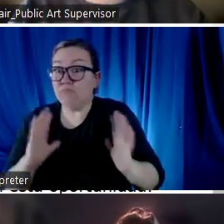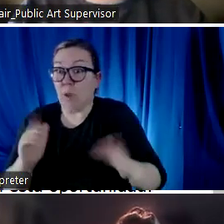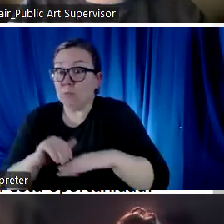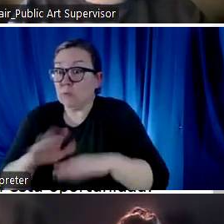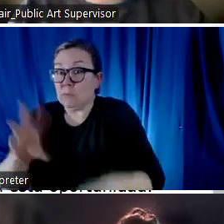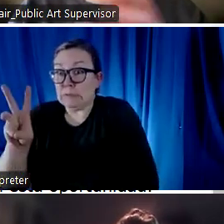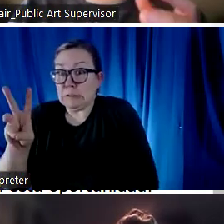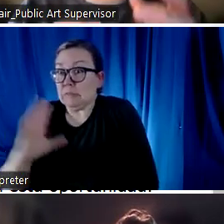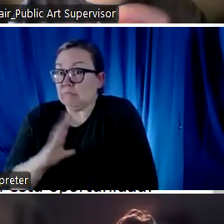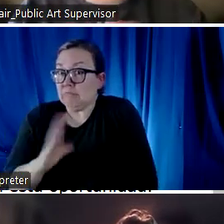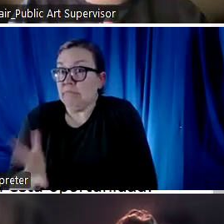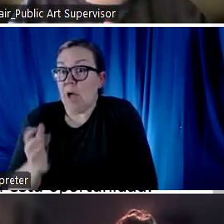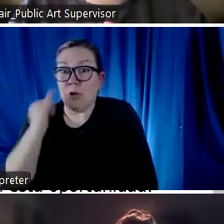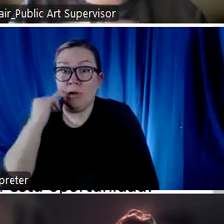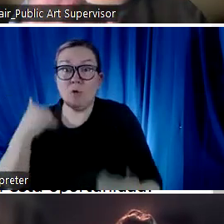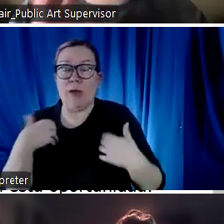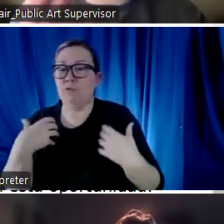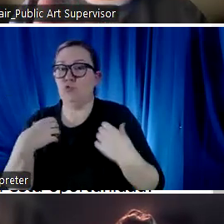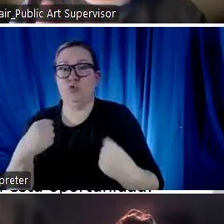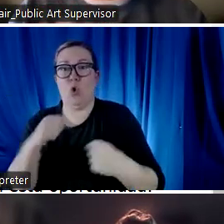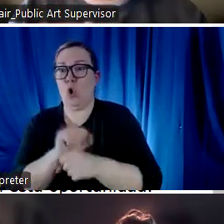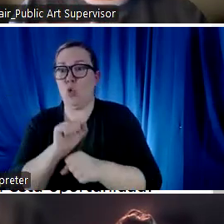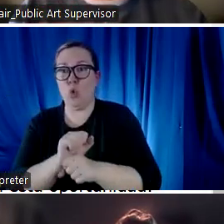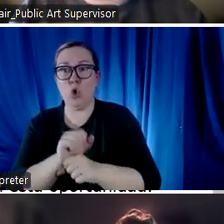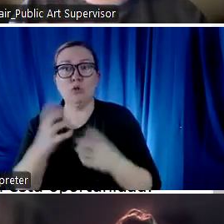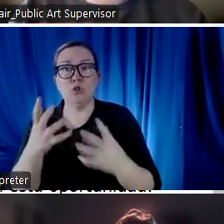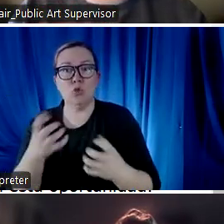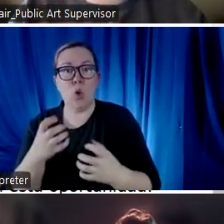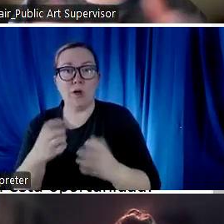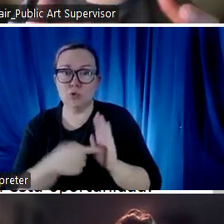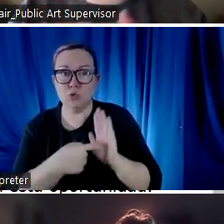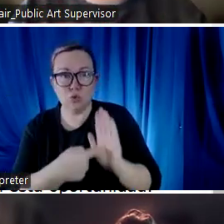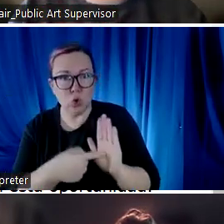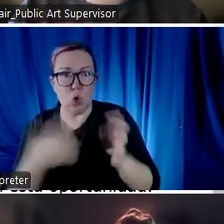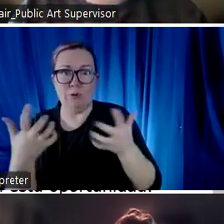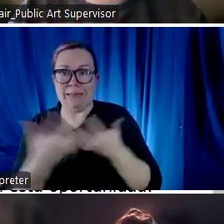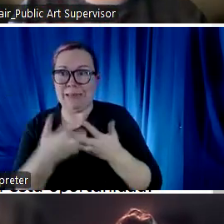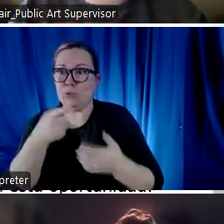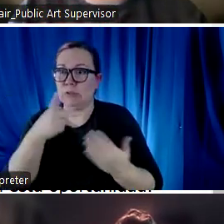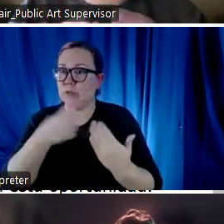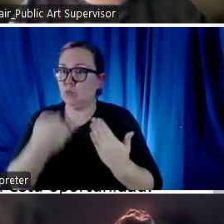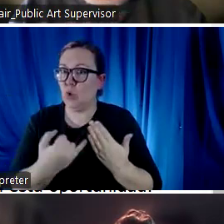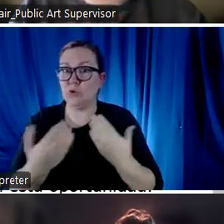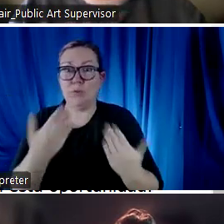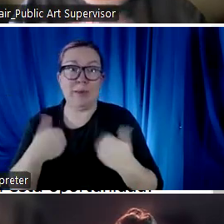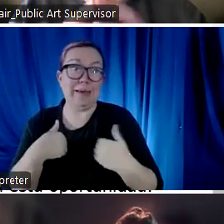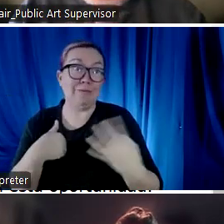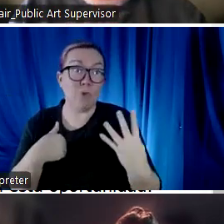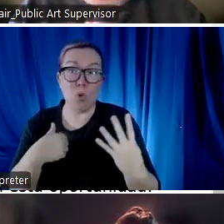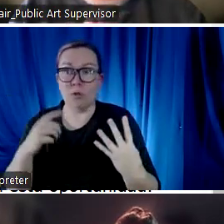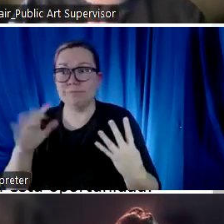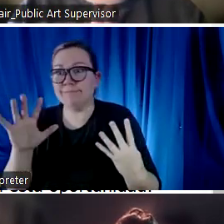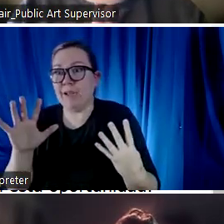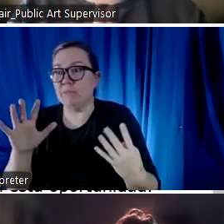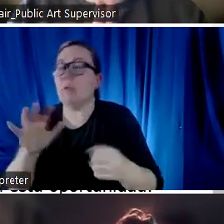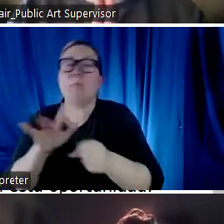Um, if you have like a really strong body of work that you want to pursue for this project, and you have, 4 or 5, that's fine. That's